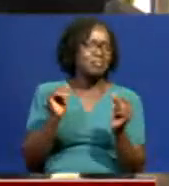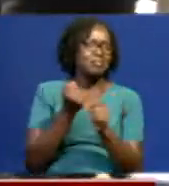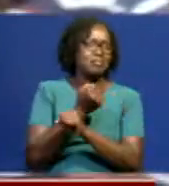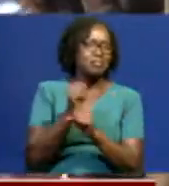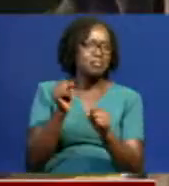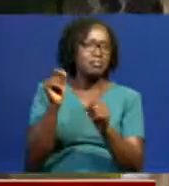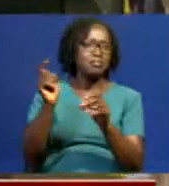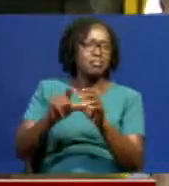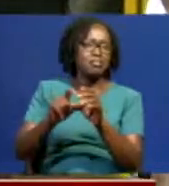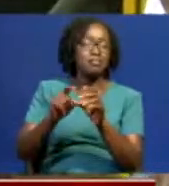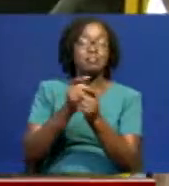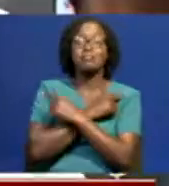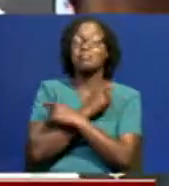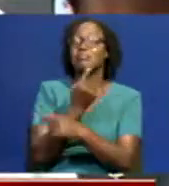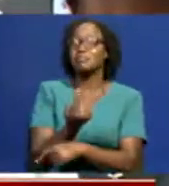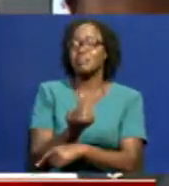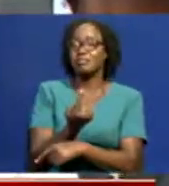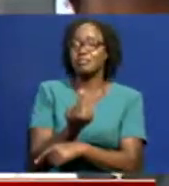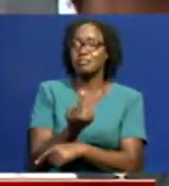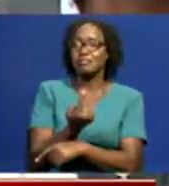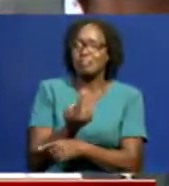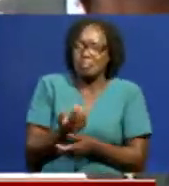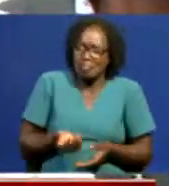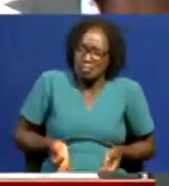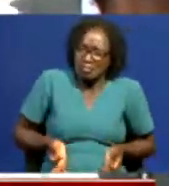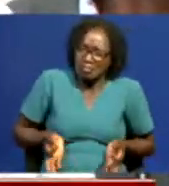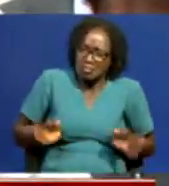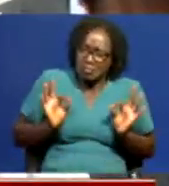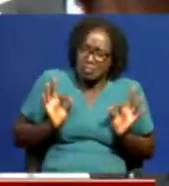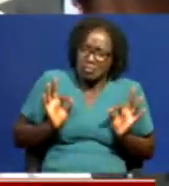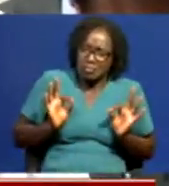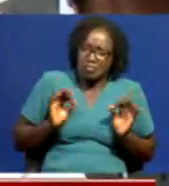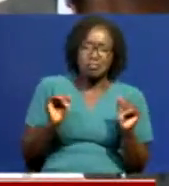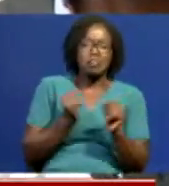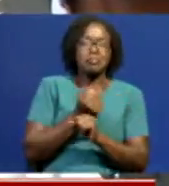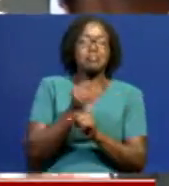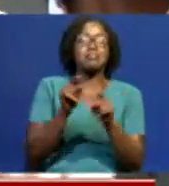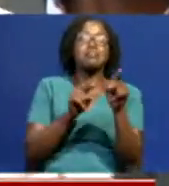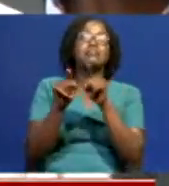to join their loved ones. Sina pesa ya kusafiri.